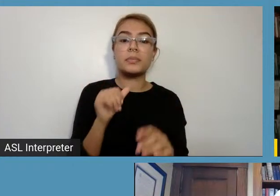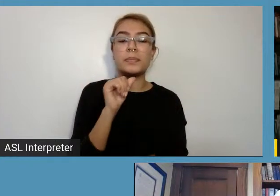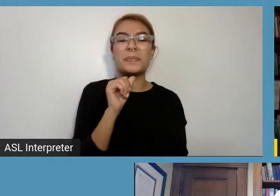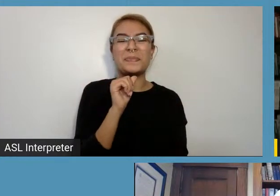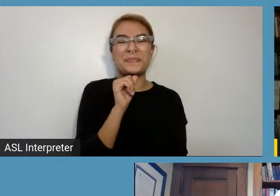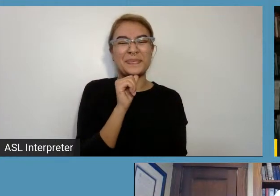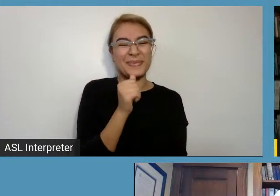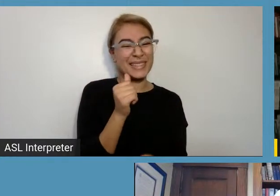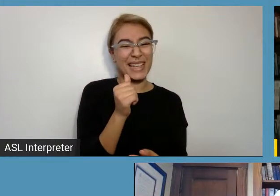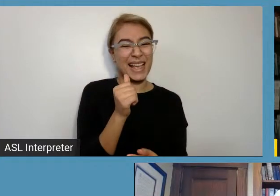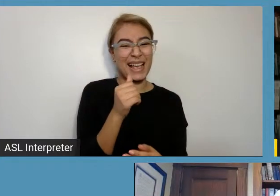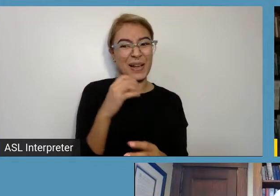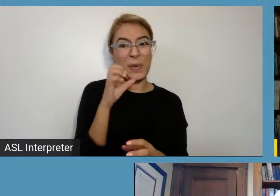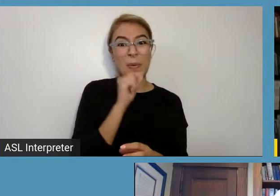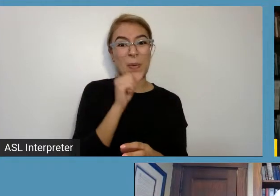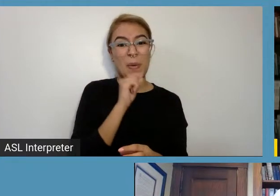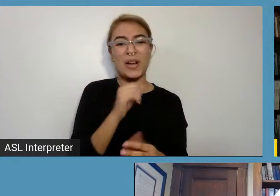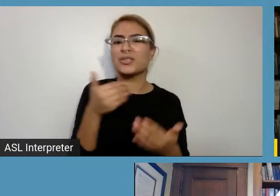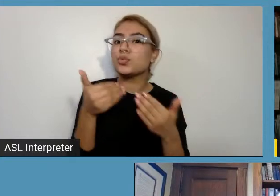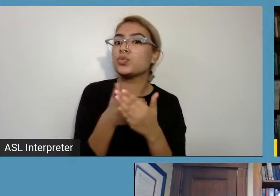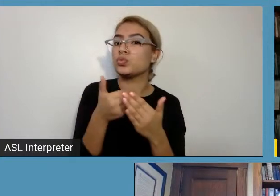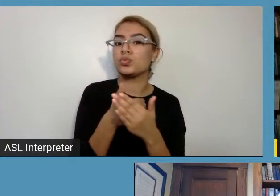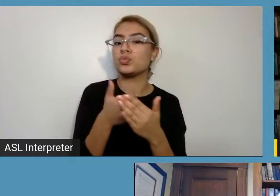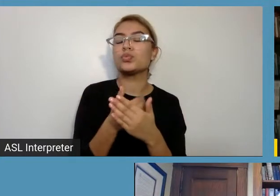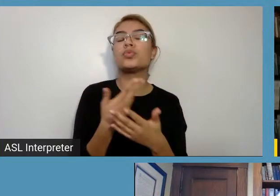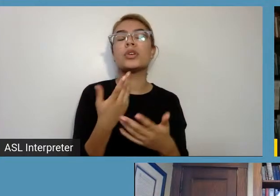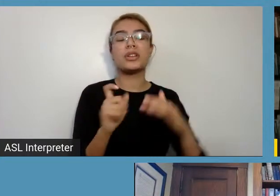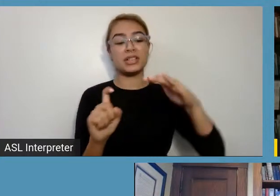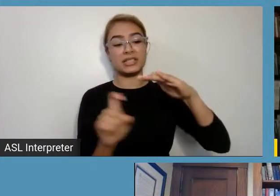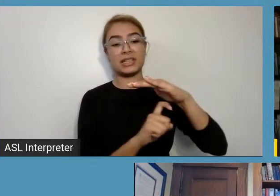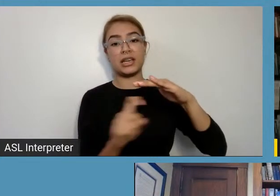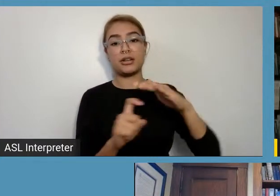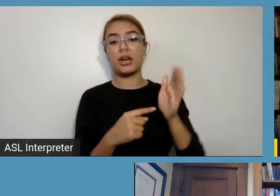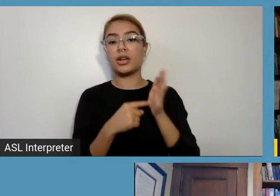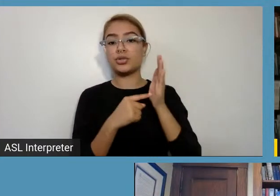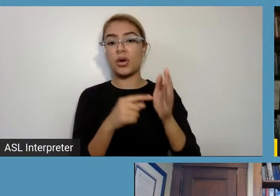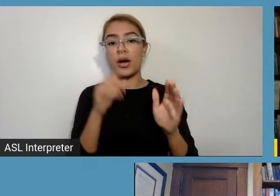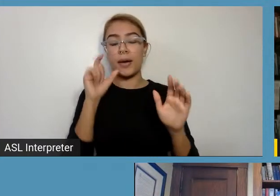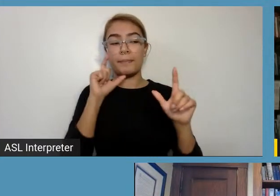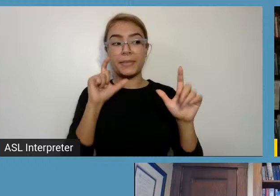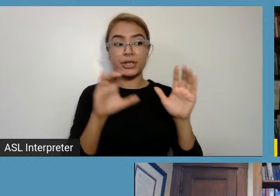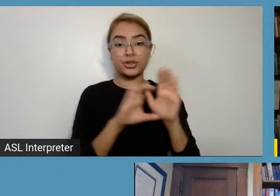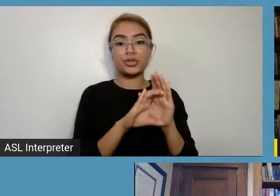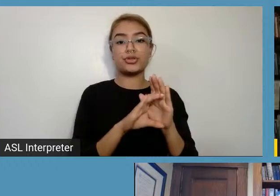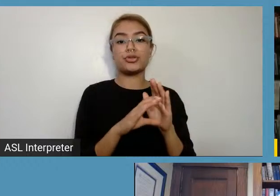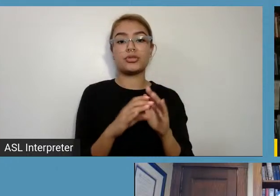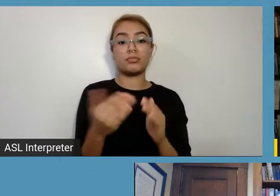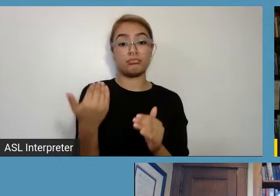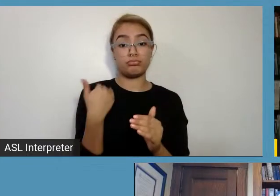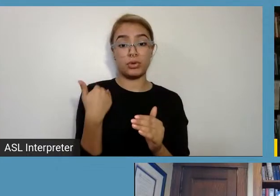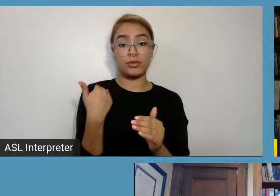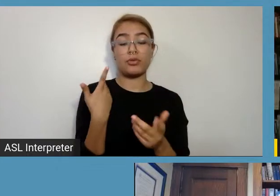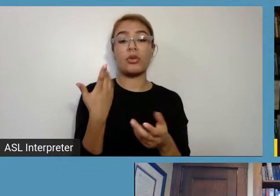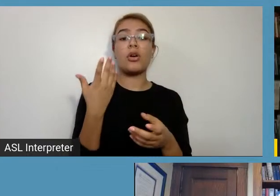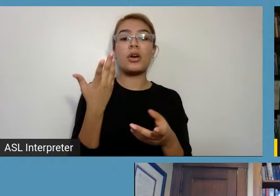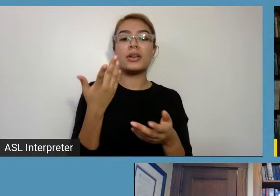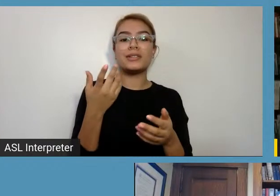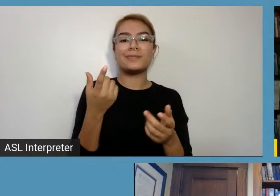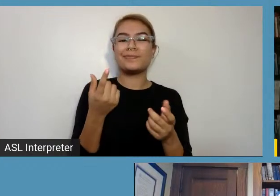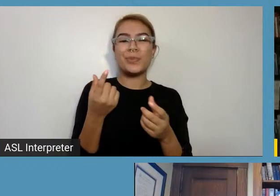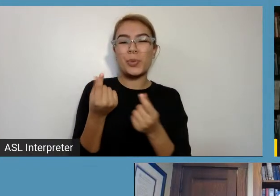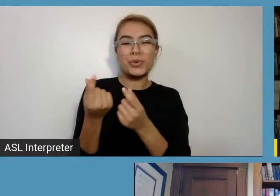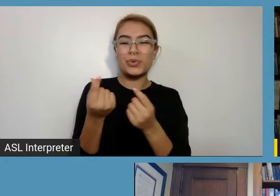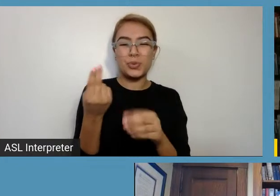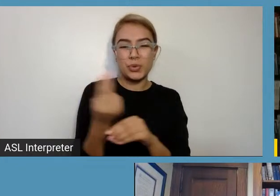update. The scanner that I showed a picture of earlier in the presentation is what we use for that.